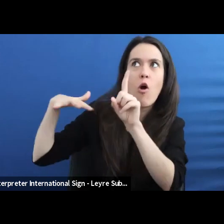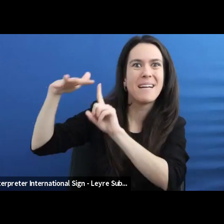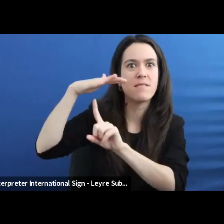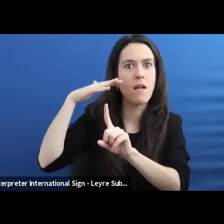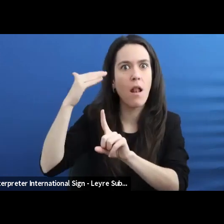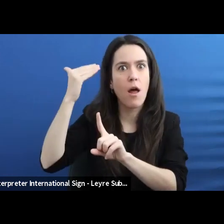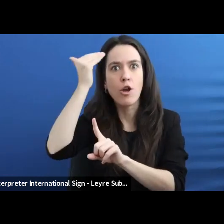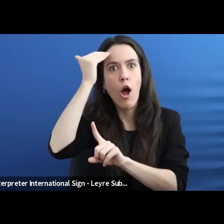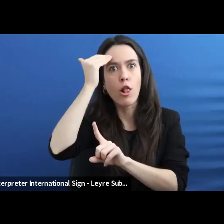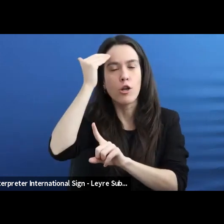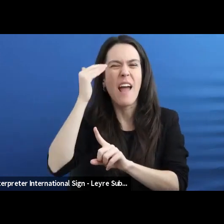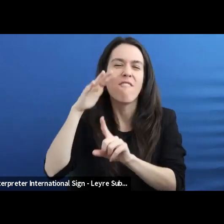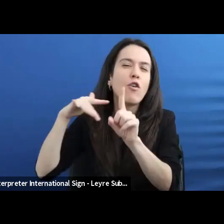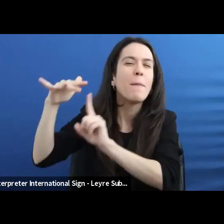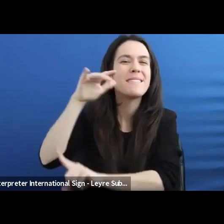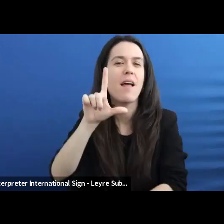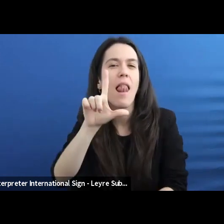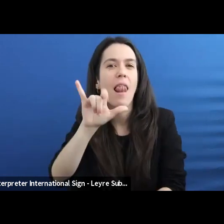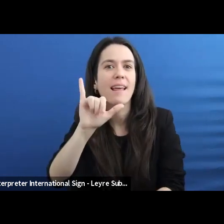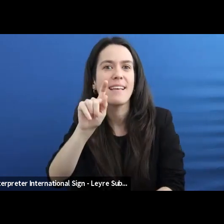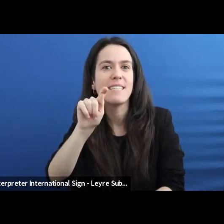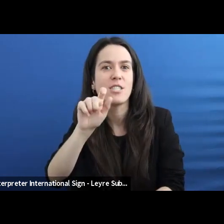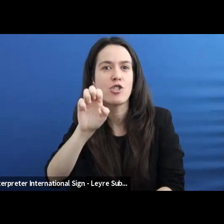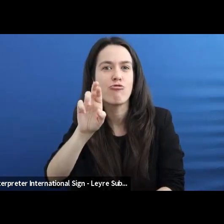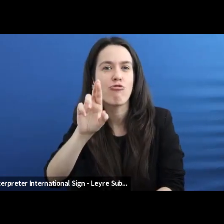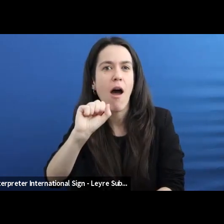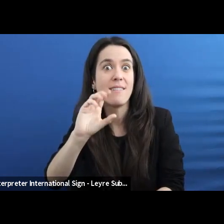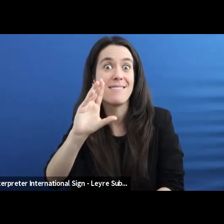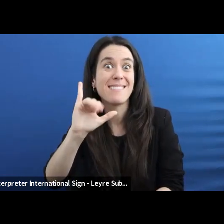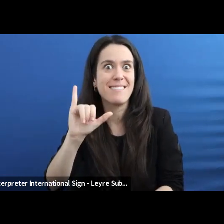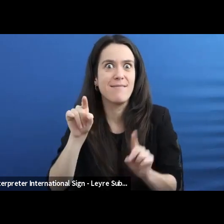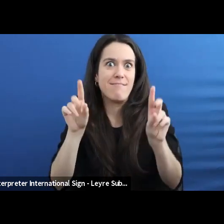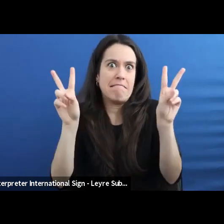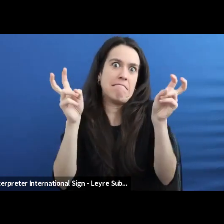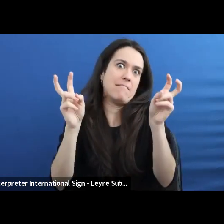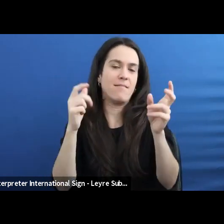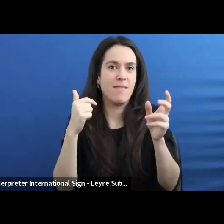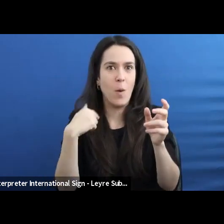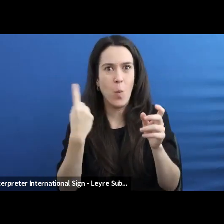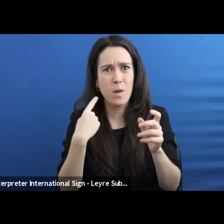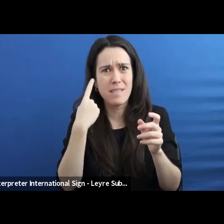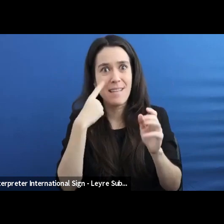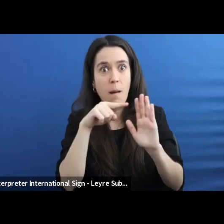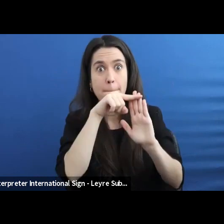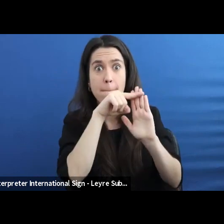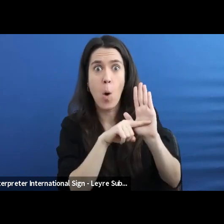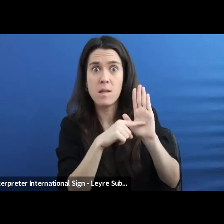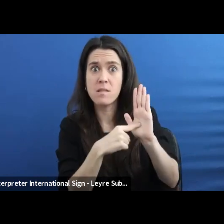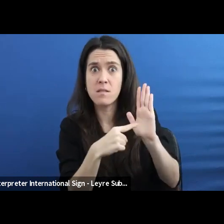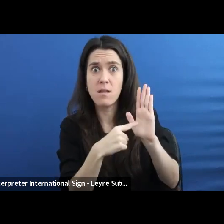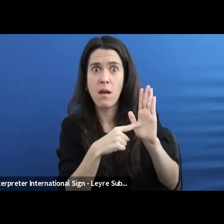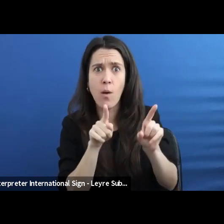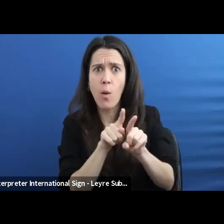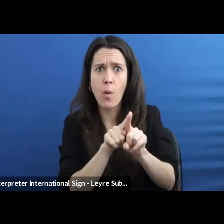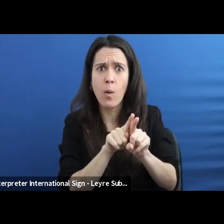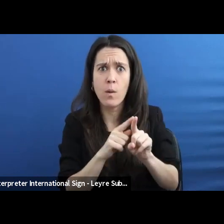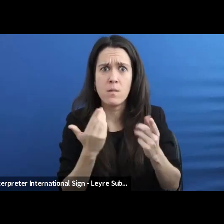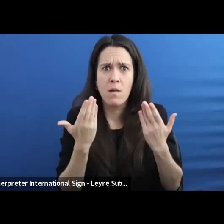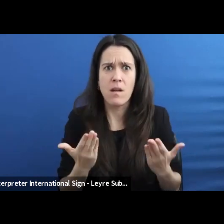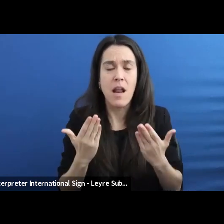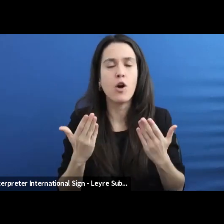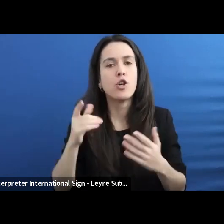and guidelines in the cultural sector. And this is where policy making comes into play. And even though the German Federal